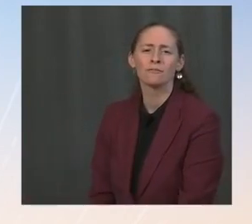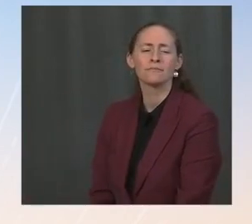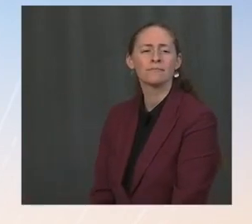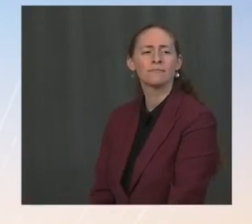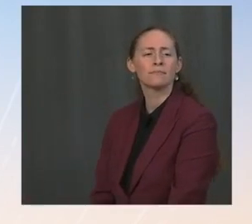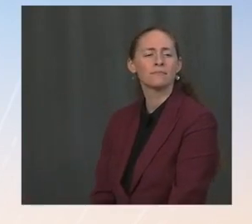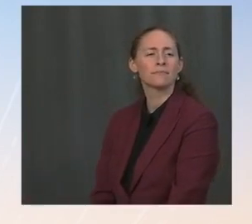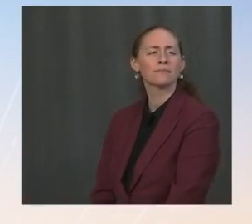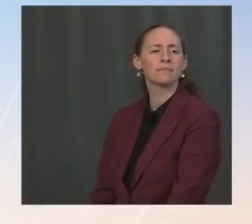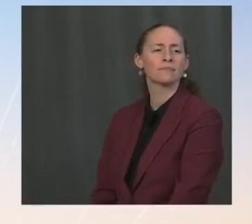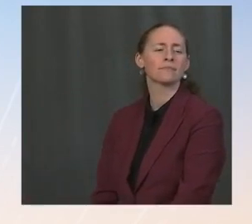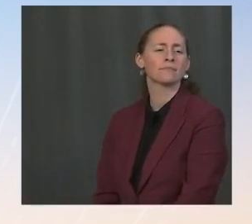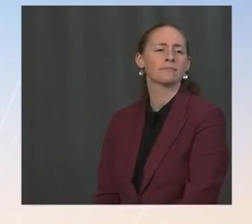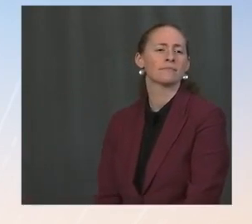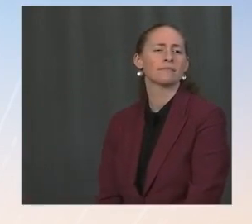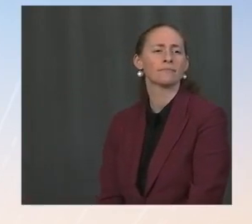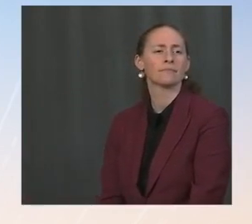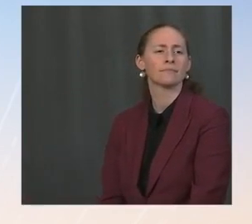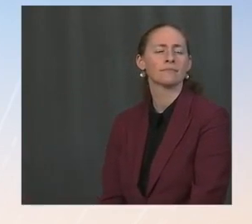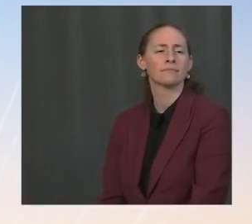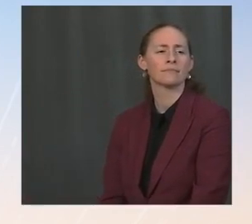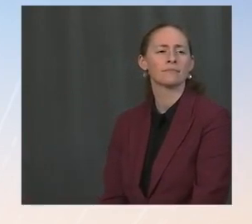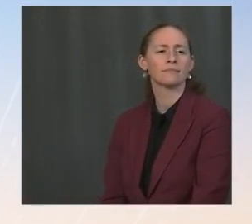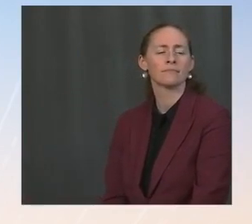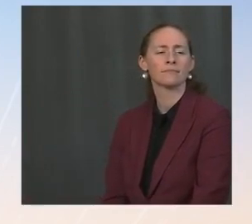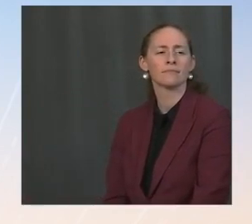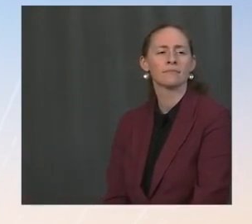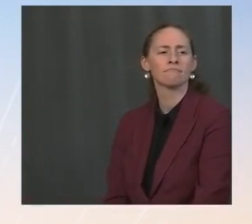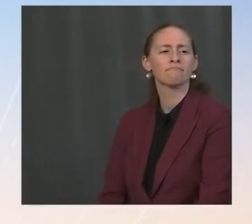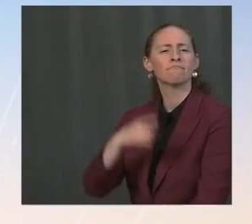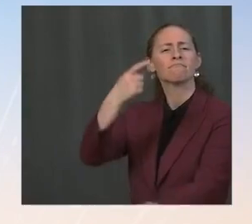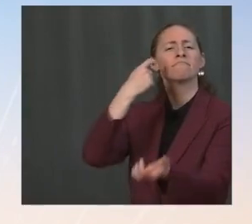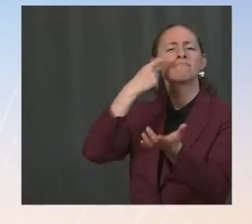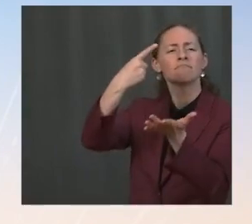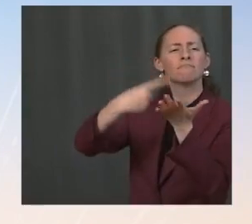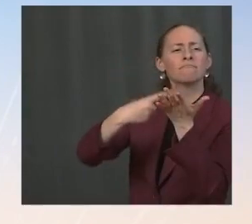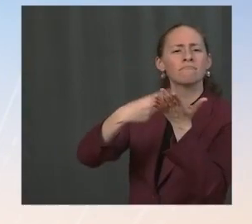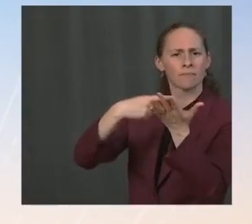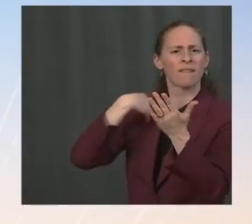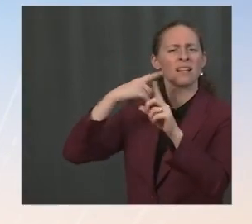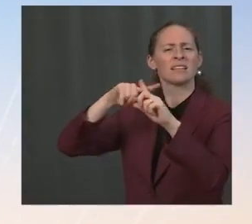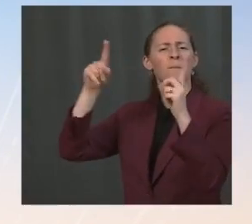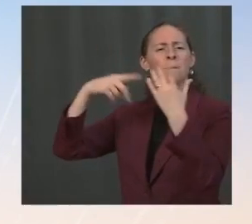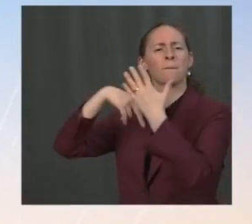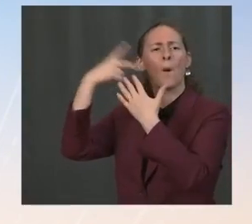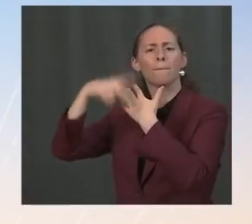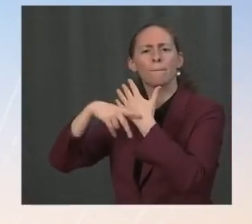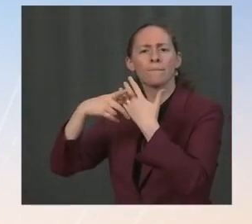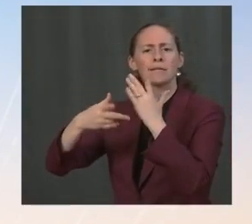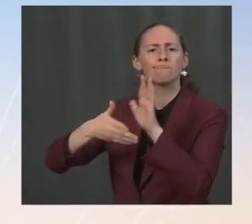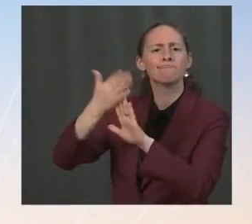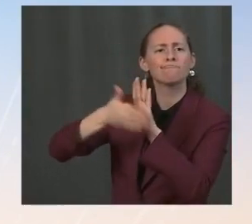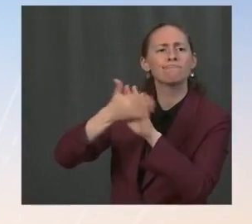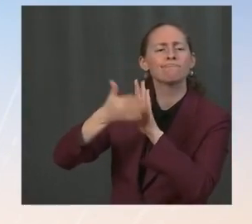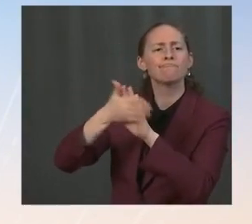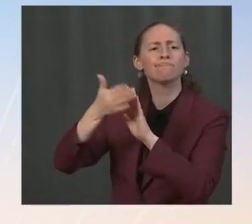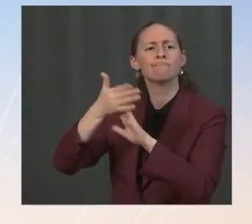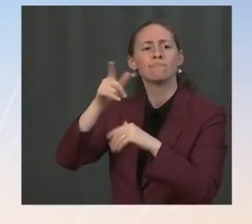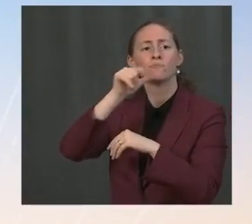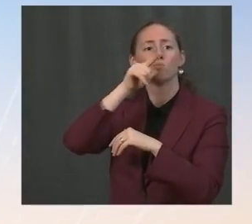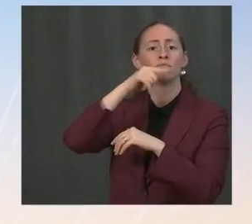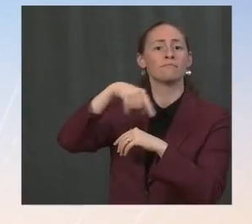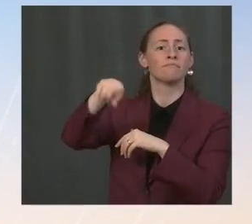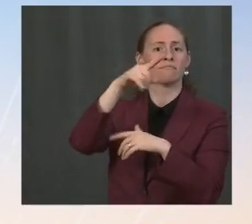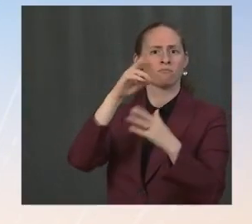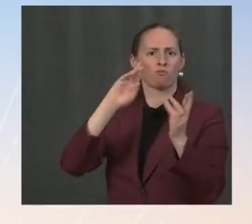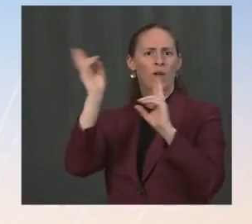in an answer to Caitlin, that there were other operations or methods of getting Americans to the airport, particularly given what's happened today.